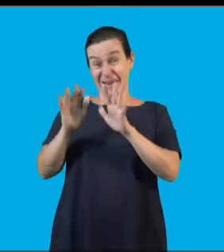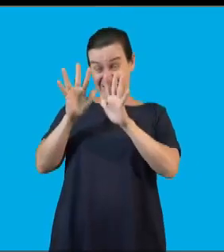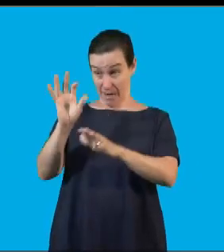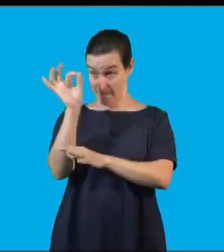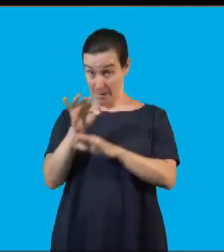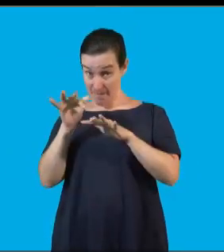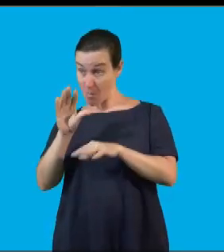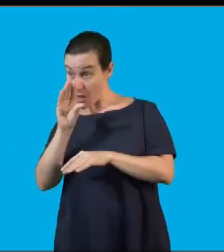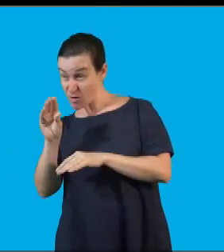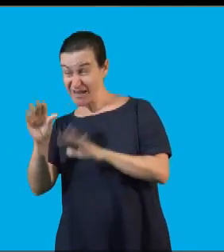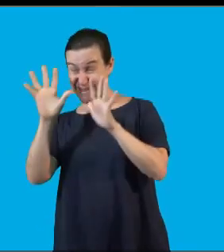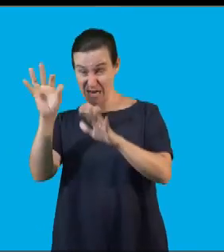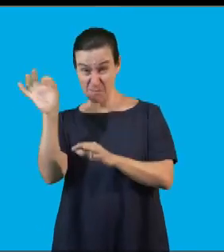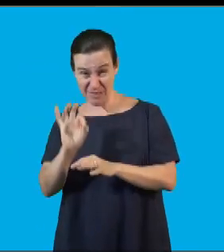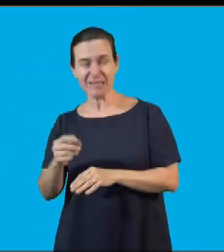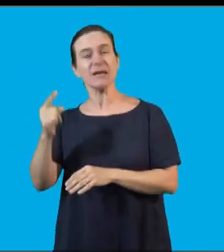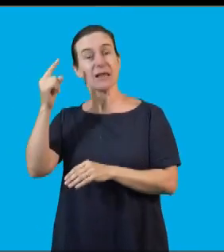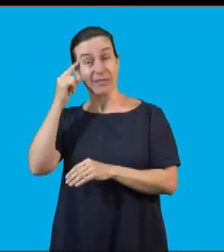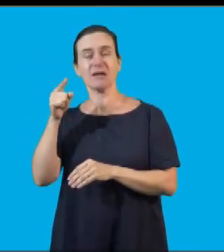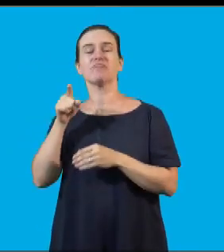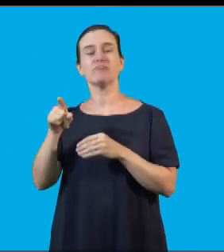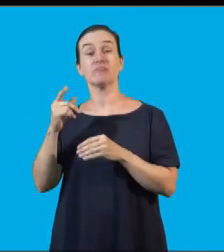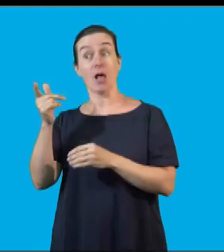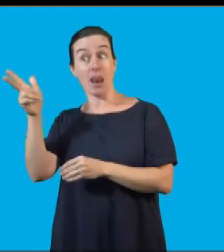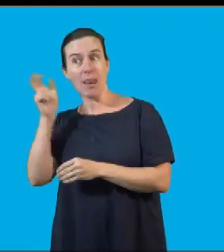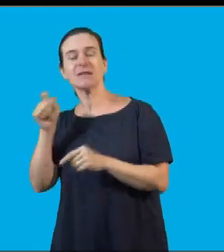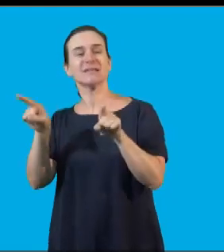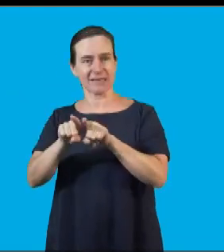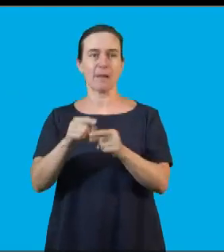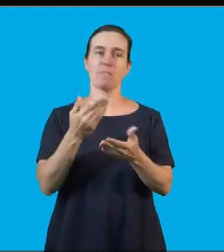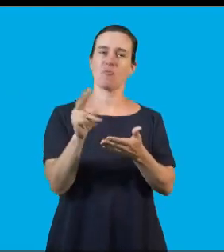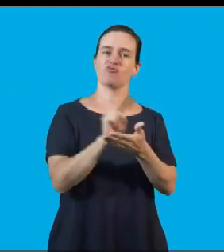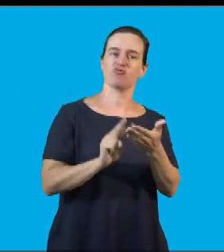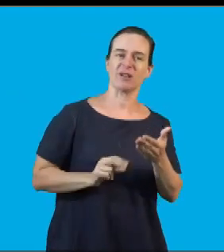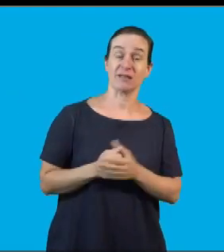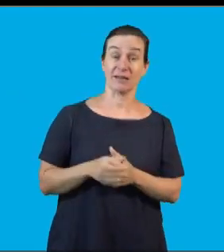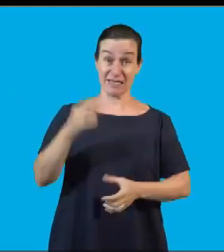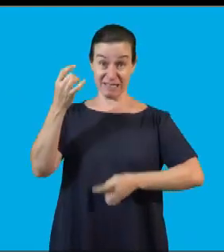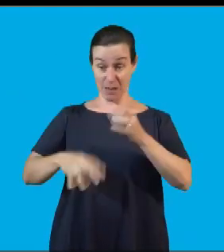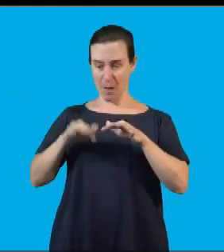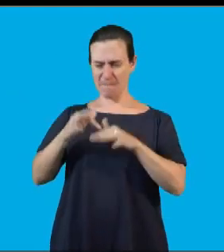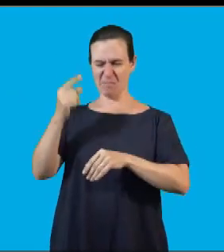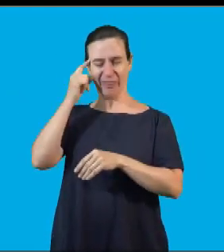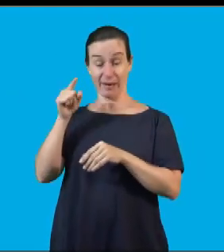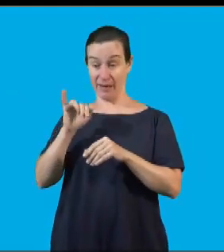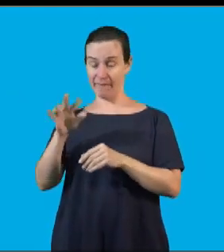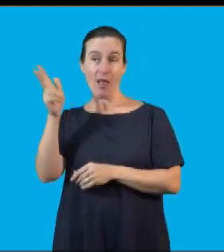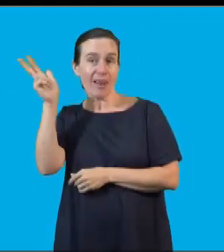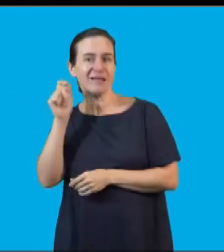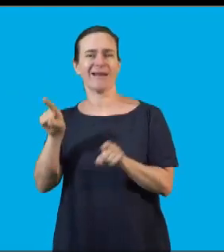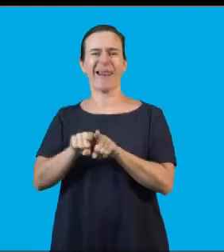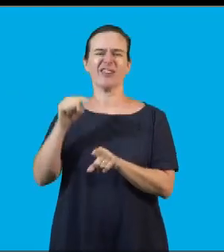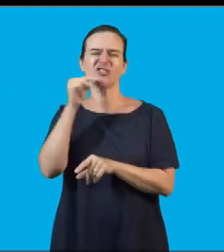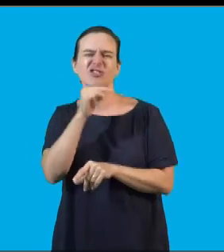was wholly equal to reading it. The view that listening is cheating prevails, so that idea is repeated, even